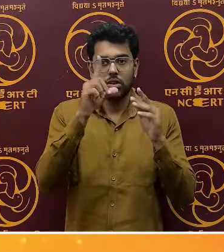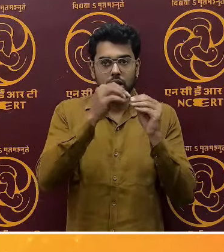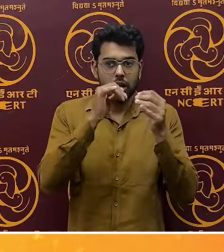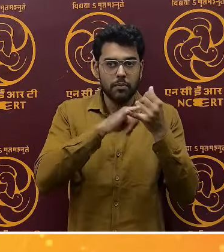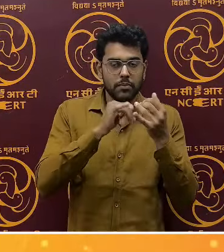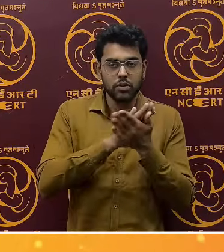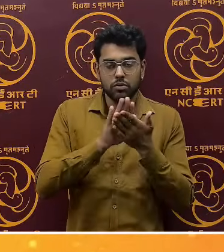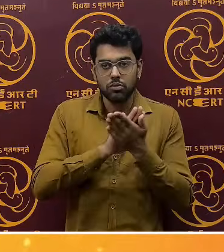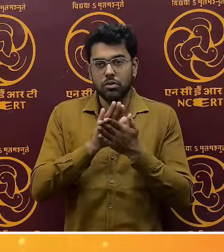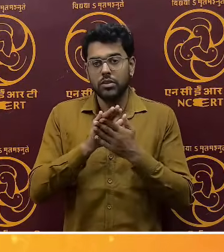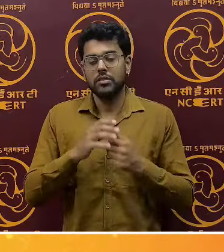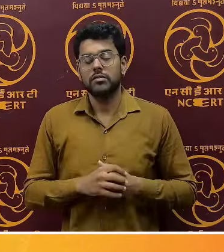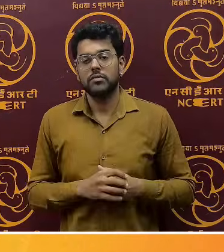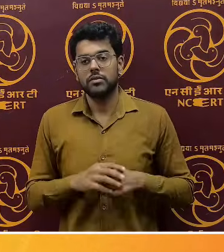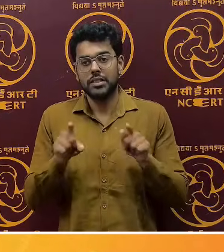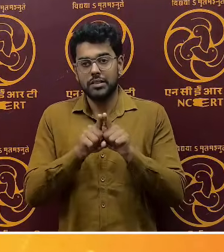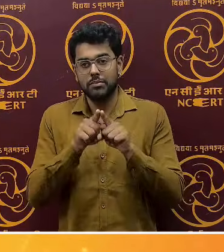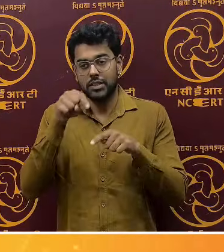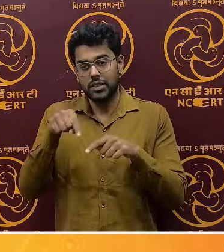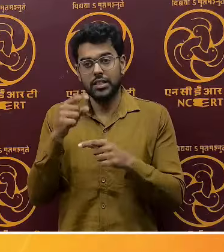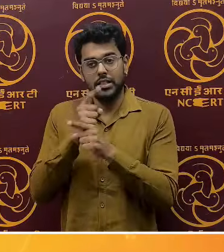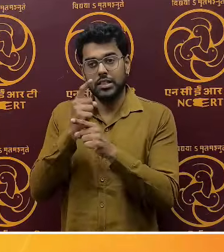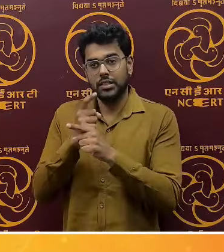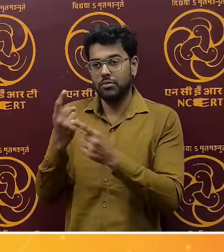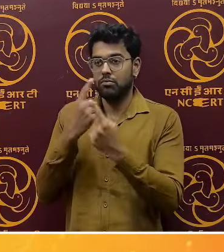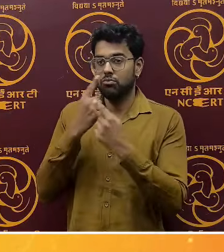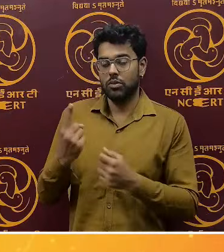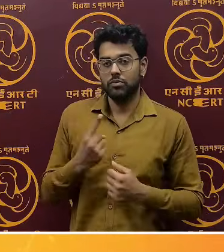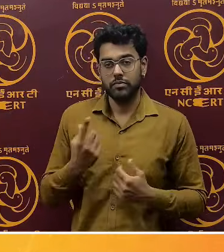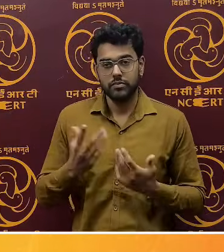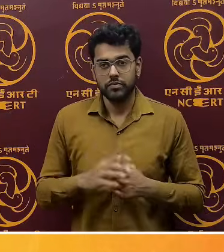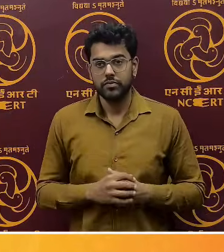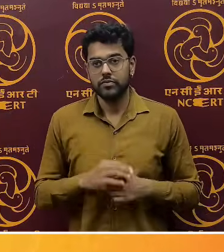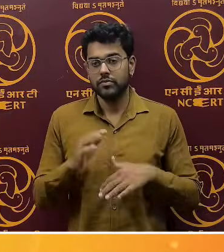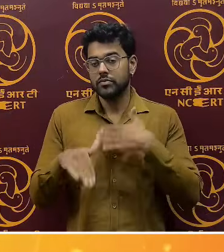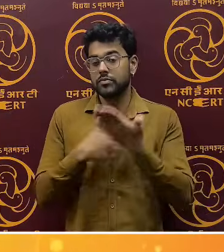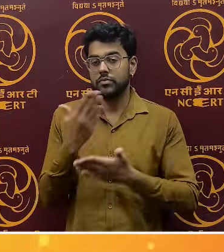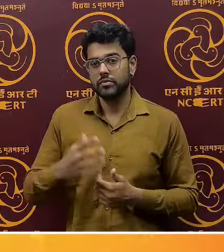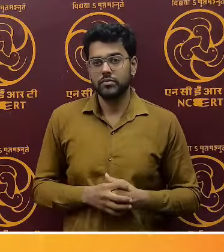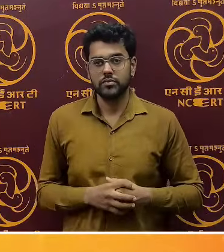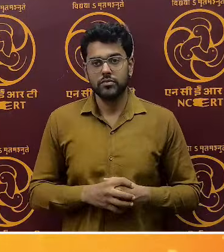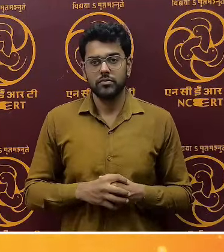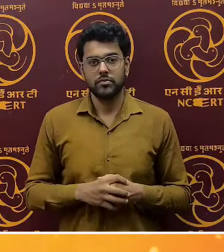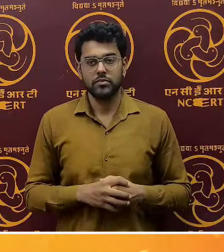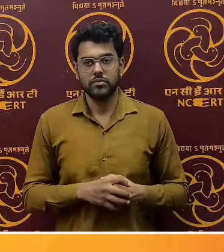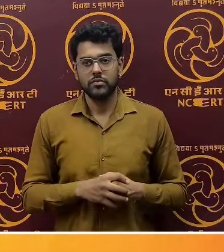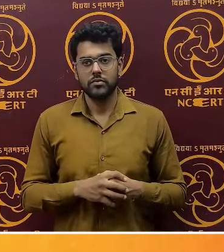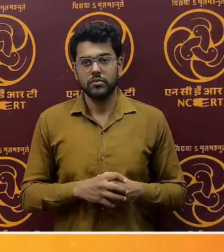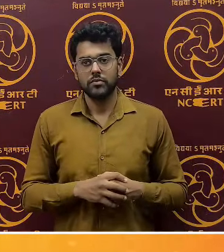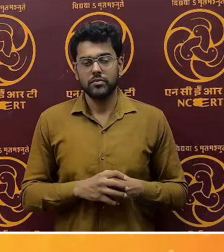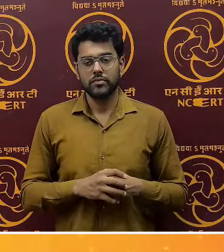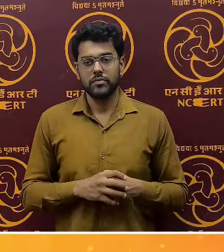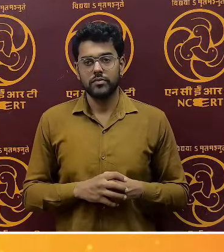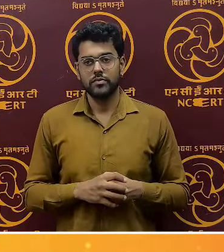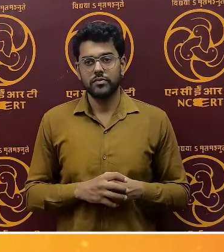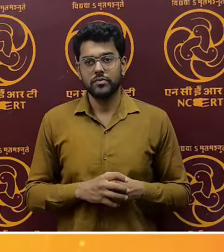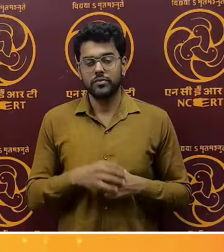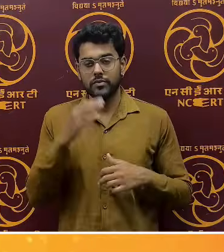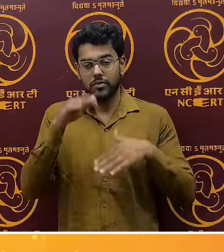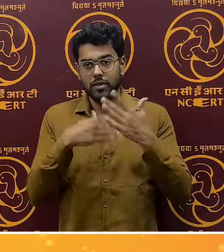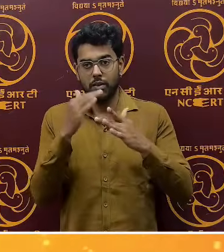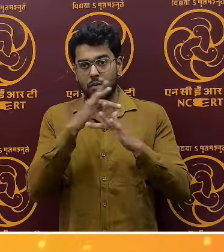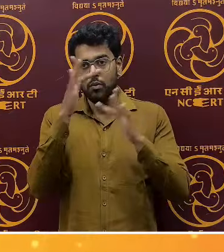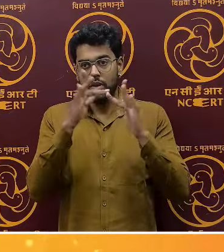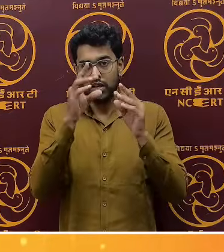portal. So that's what sir has been told us. Sir, what is the next step? Okay, next step, we will go to this virtual